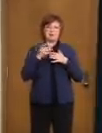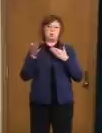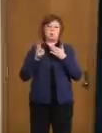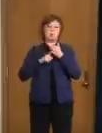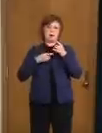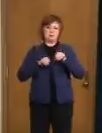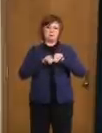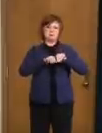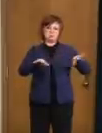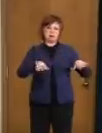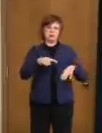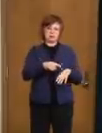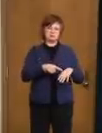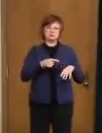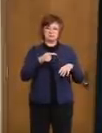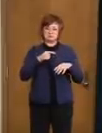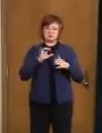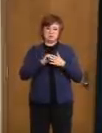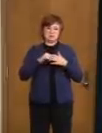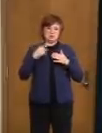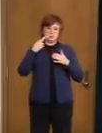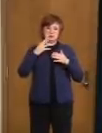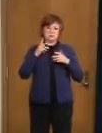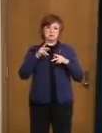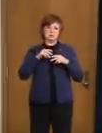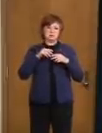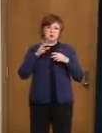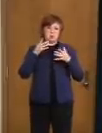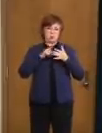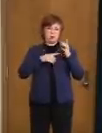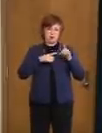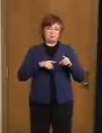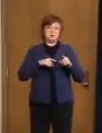seeing. And while most